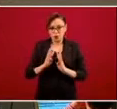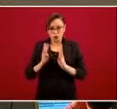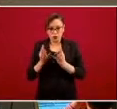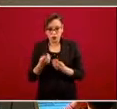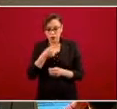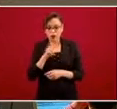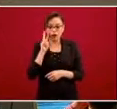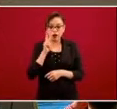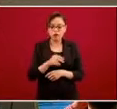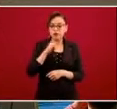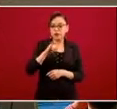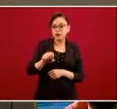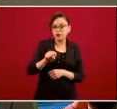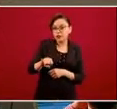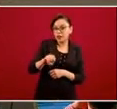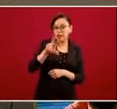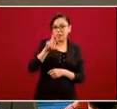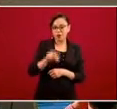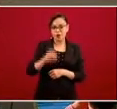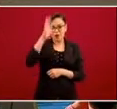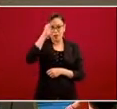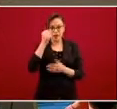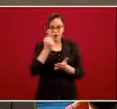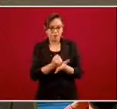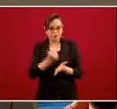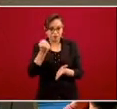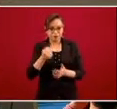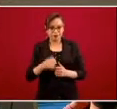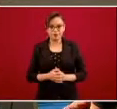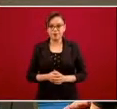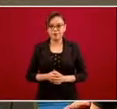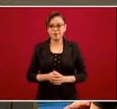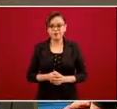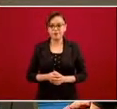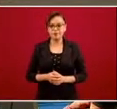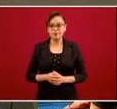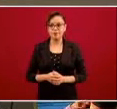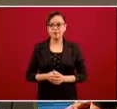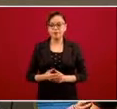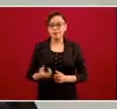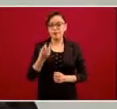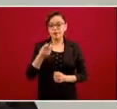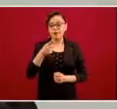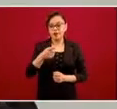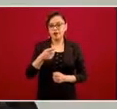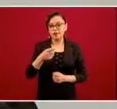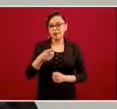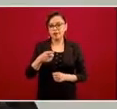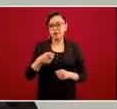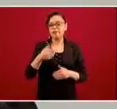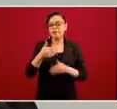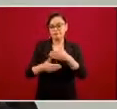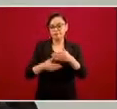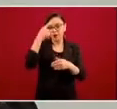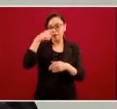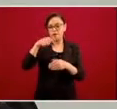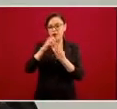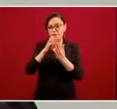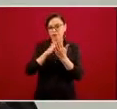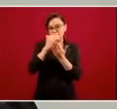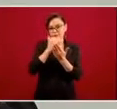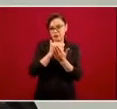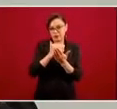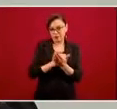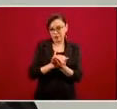consideration or their approval. So that would be the sequence of the guide.